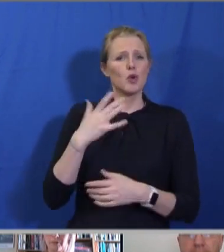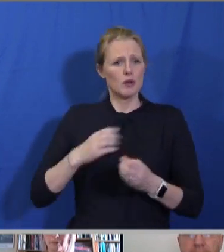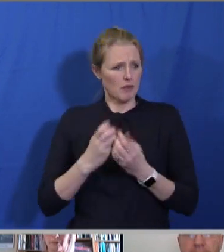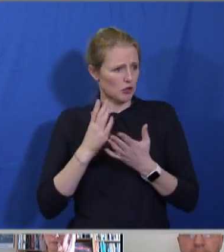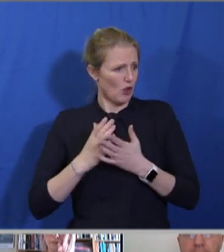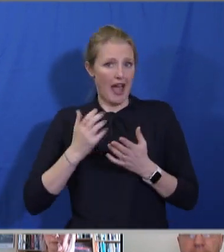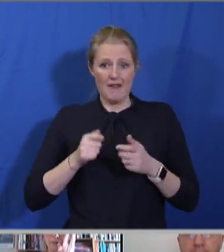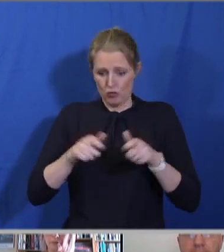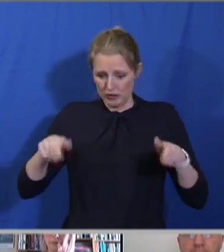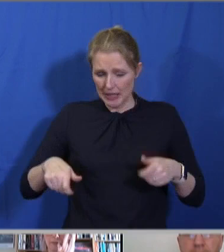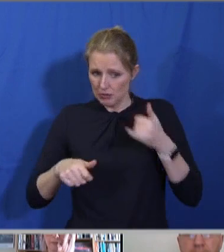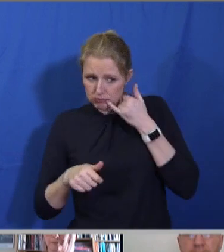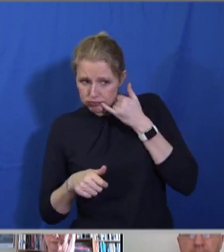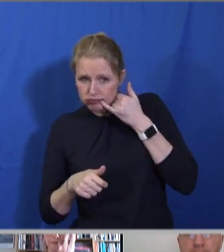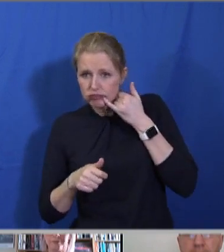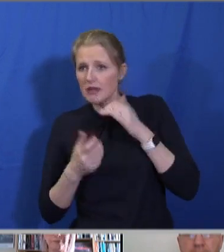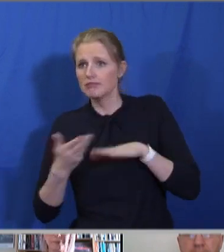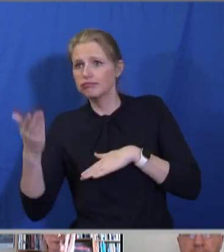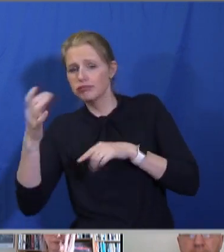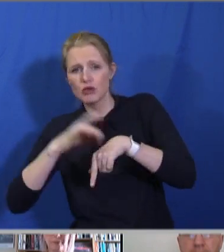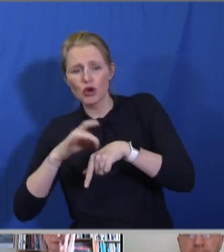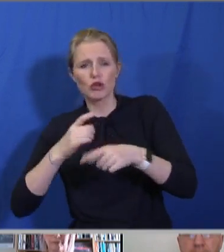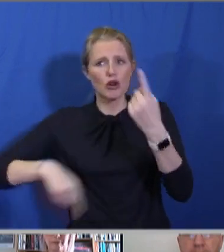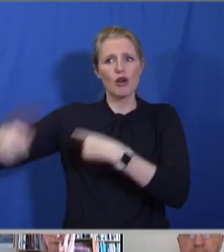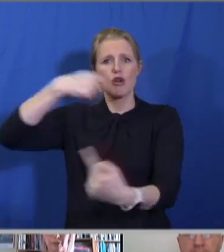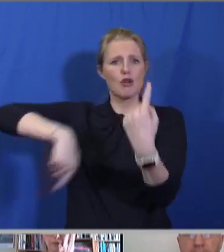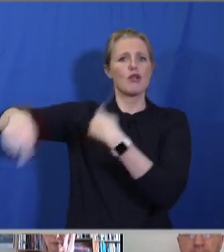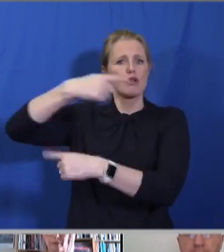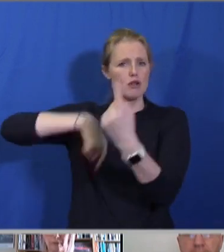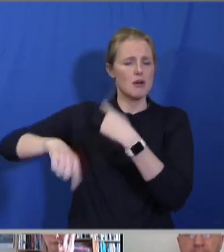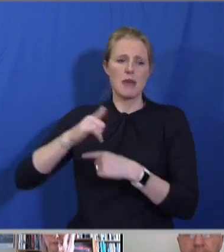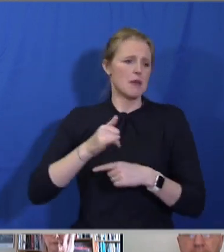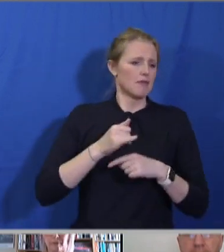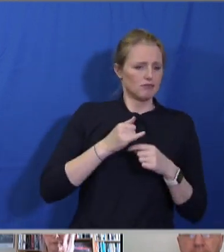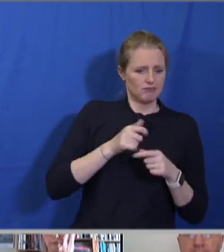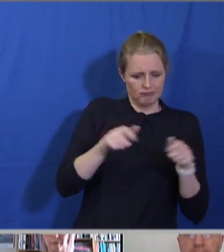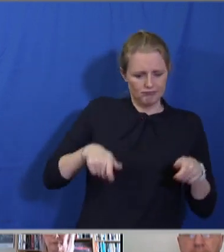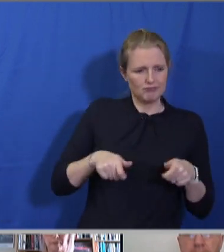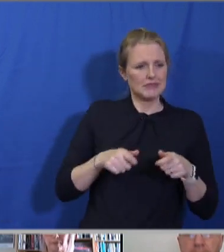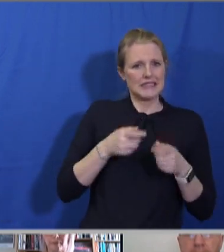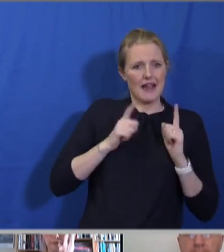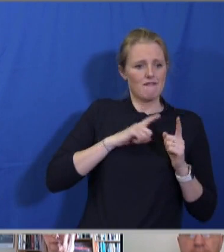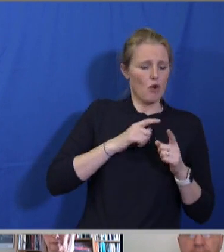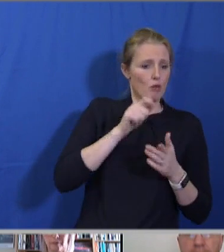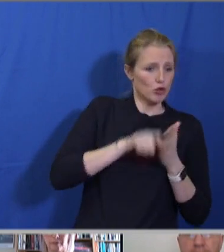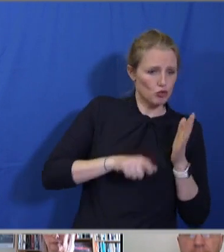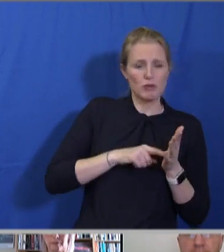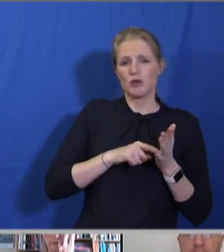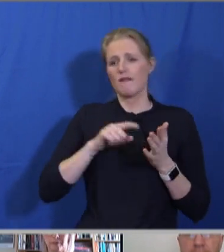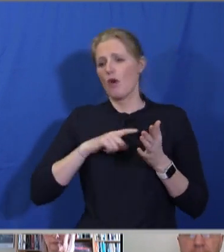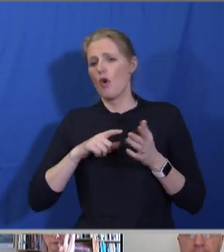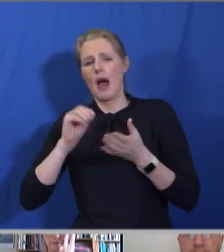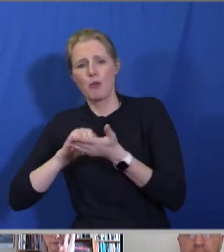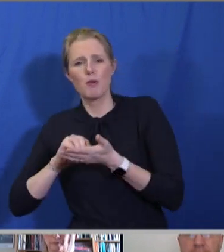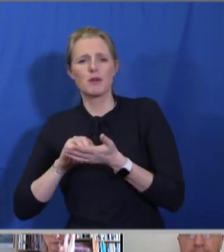to take action, be it for a repeat prescription or for an appointment. I think the first thing the GPs would say as well is that they